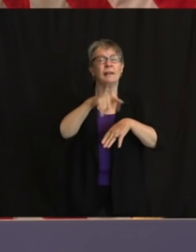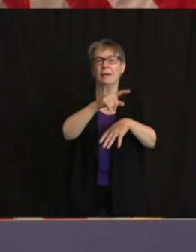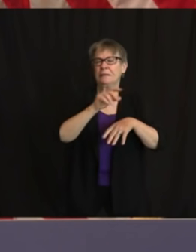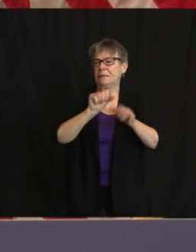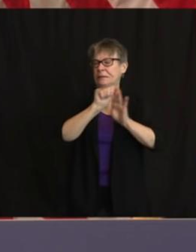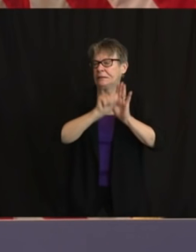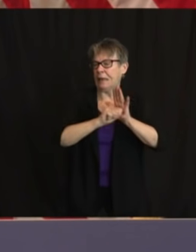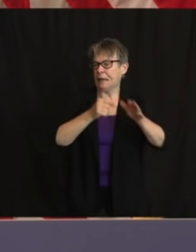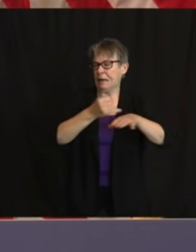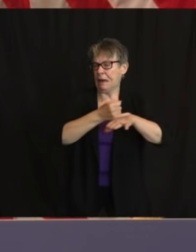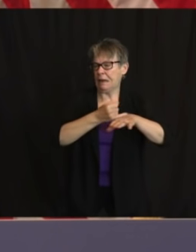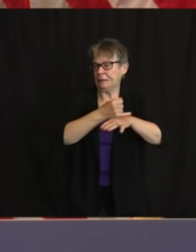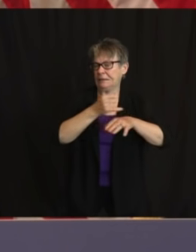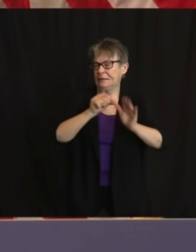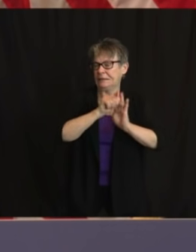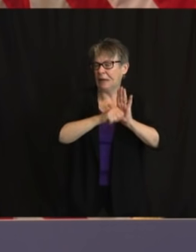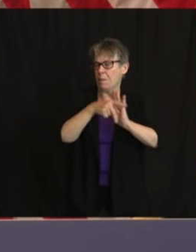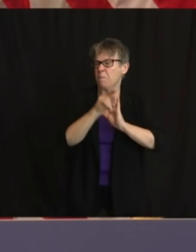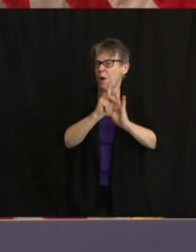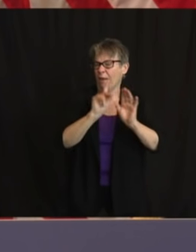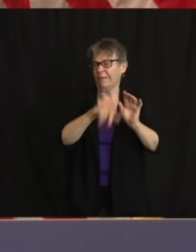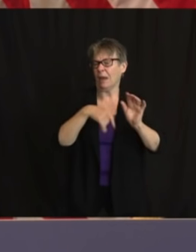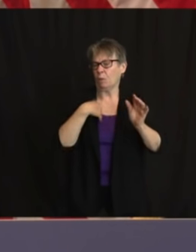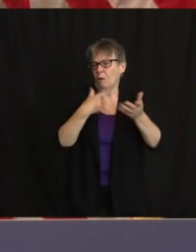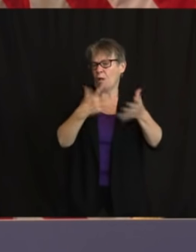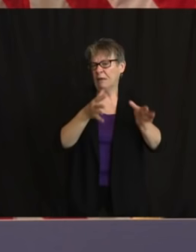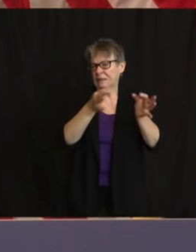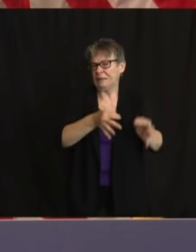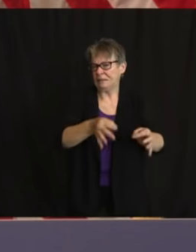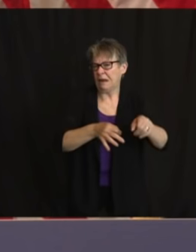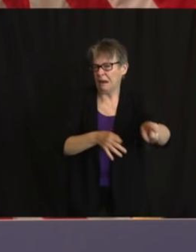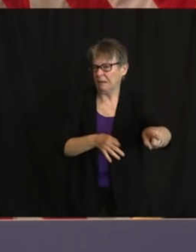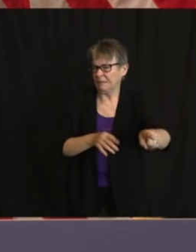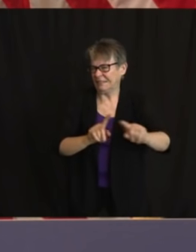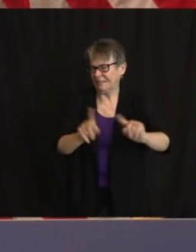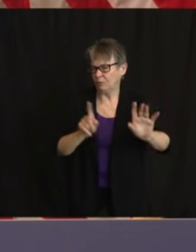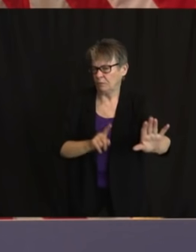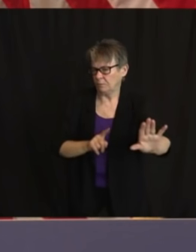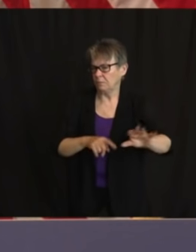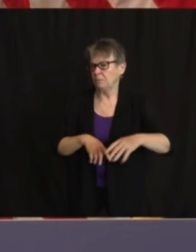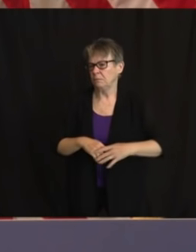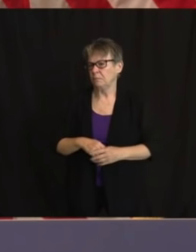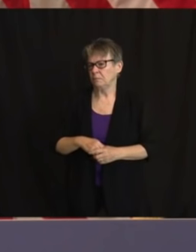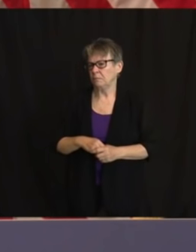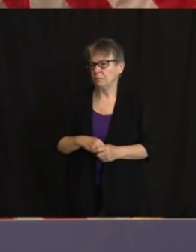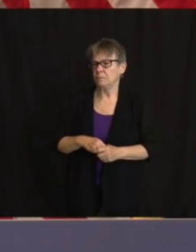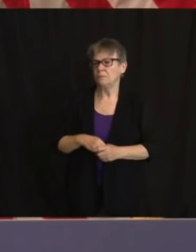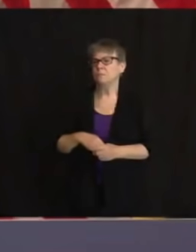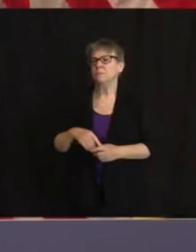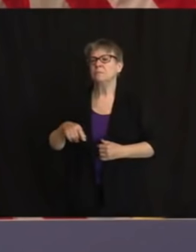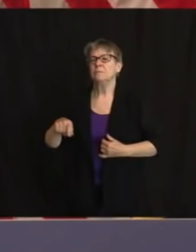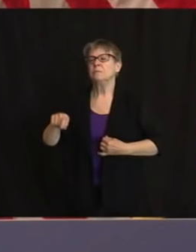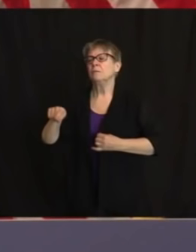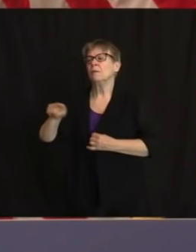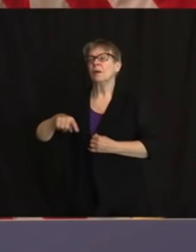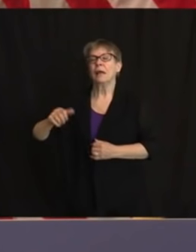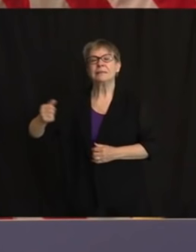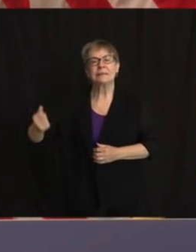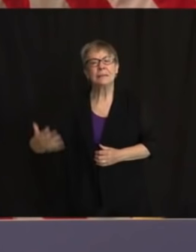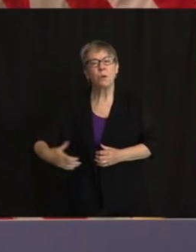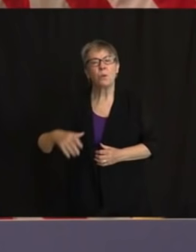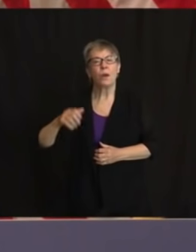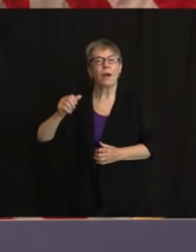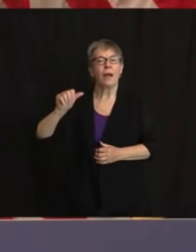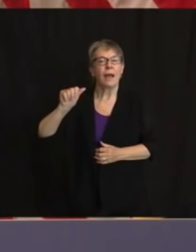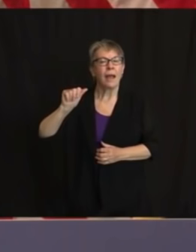on casinos. I think, you know, we have sort of a ring of decisions to make, and